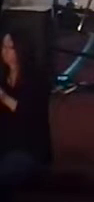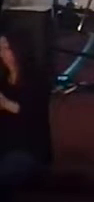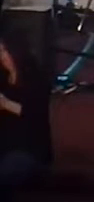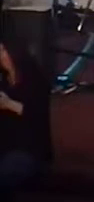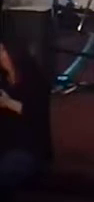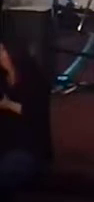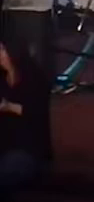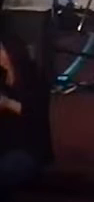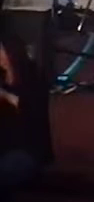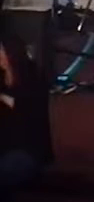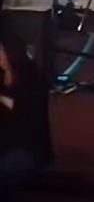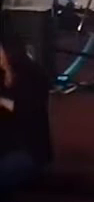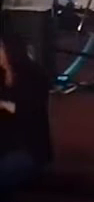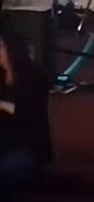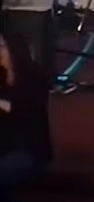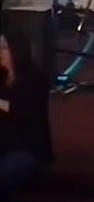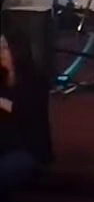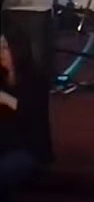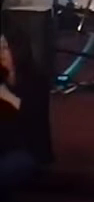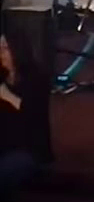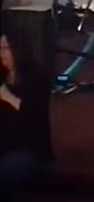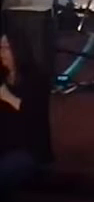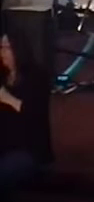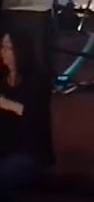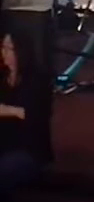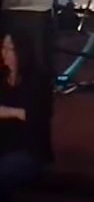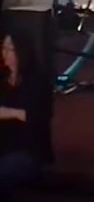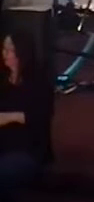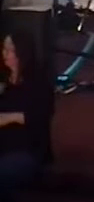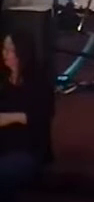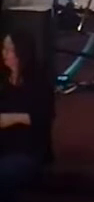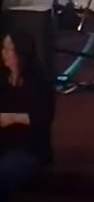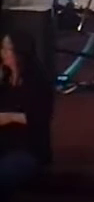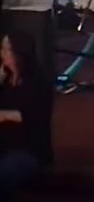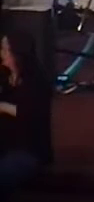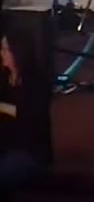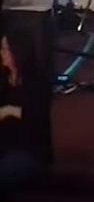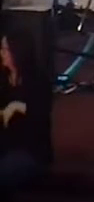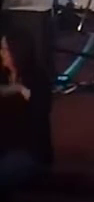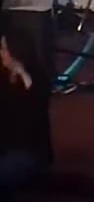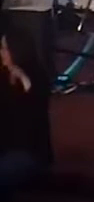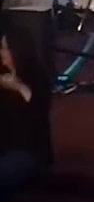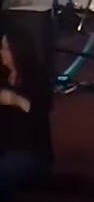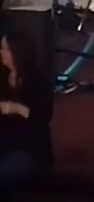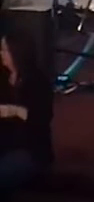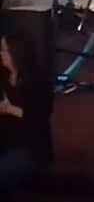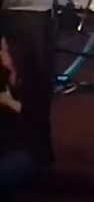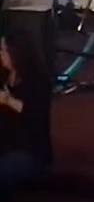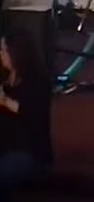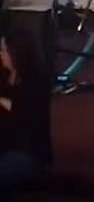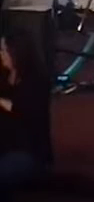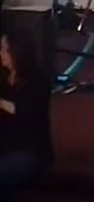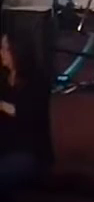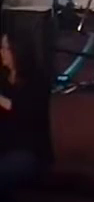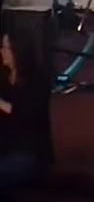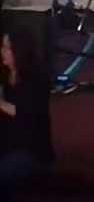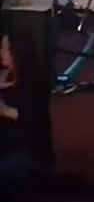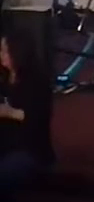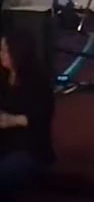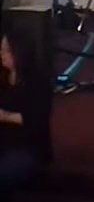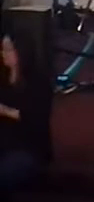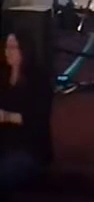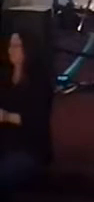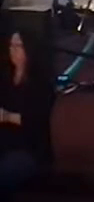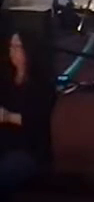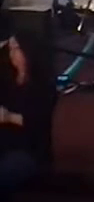died 3 days later. And they were like sisters growing up. And she wanted to get baptized and become a Christian, but she knew that